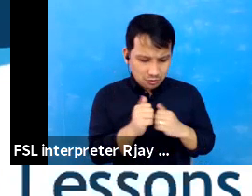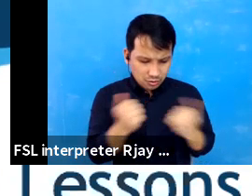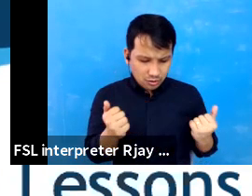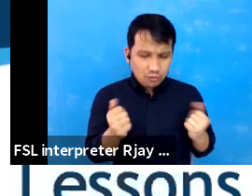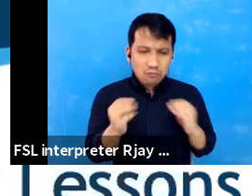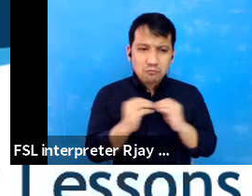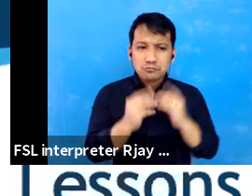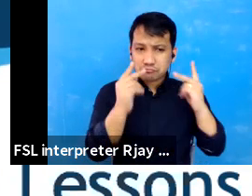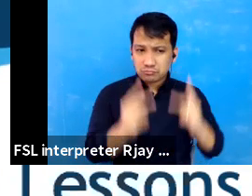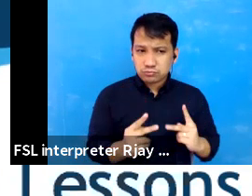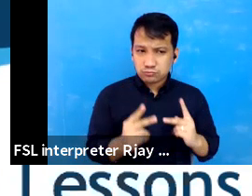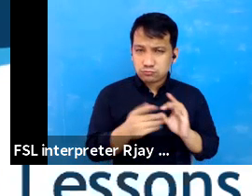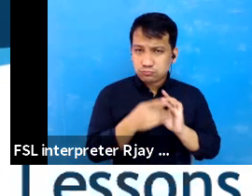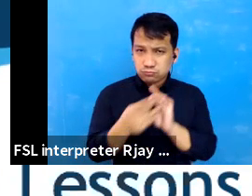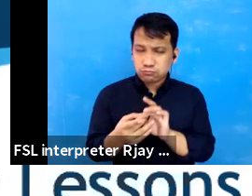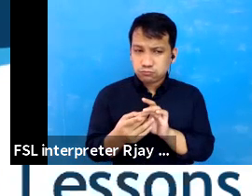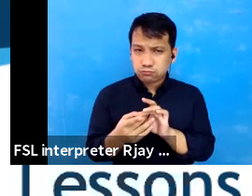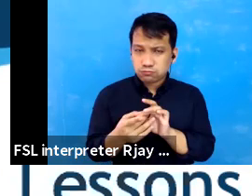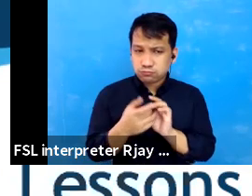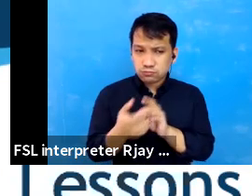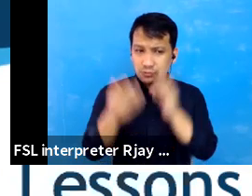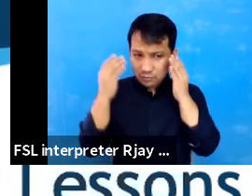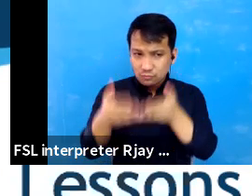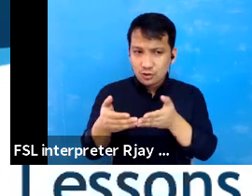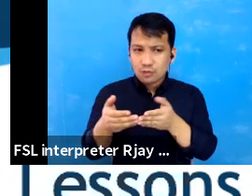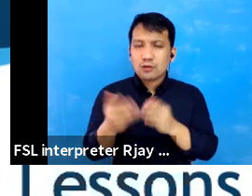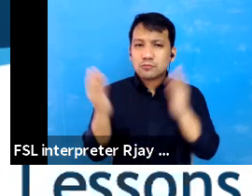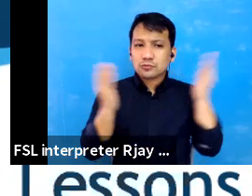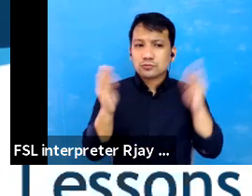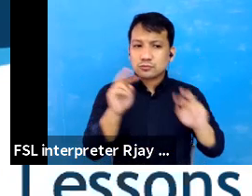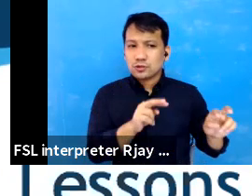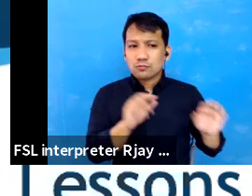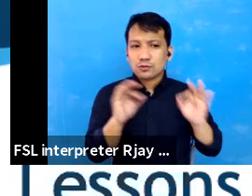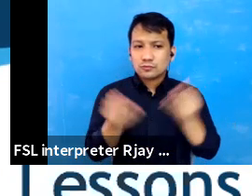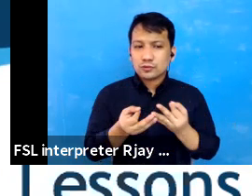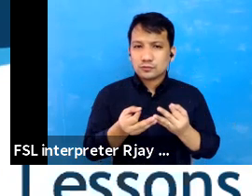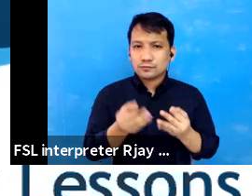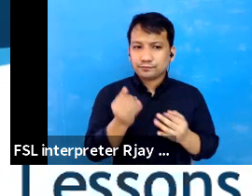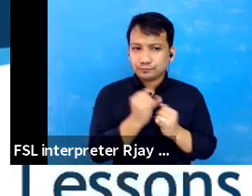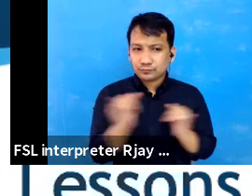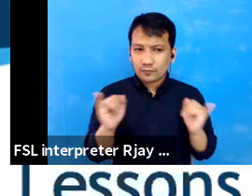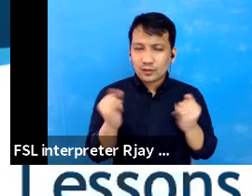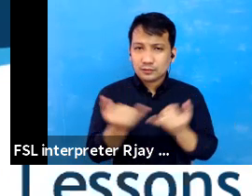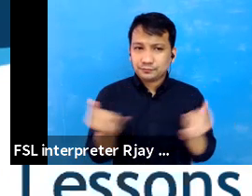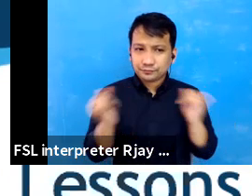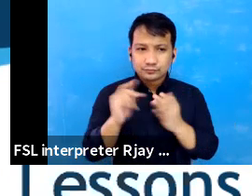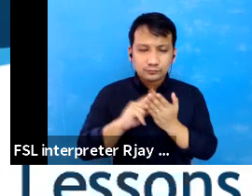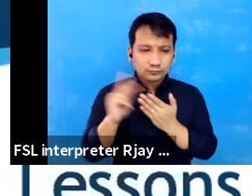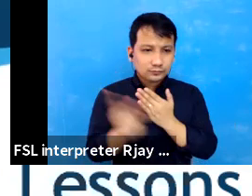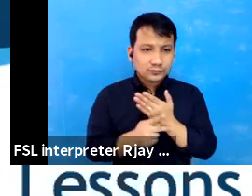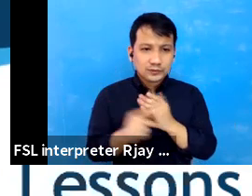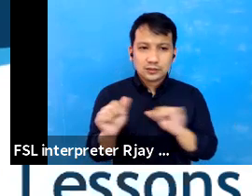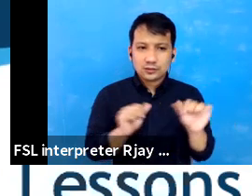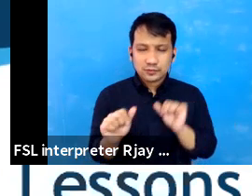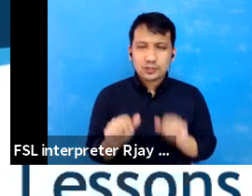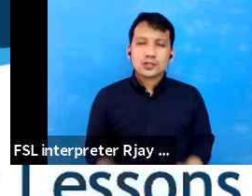is operationalized. Services can be integrated when we look at families and individuals rather than programs and